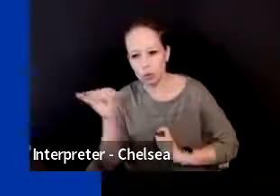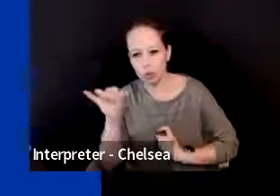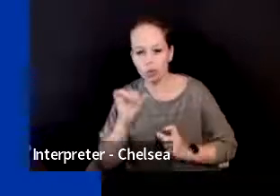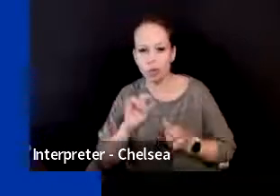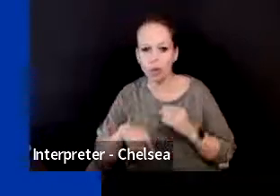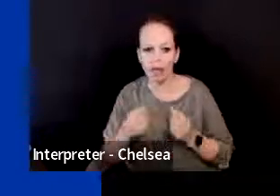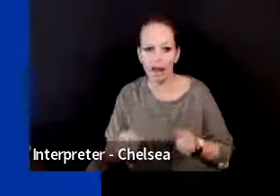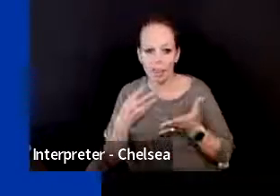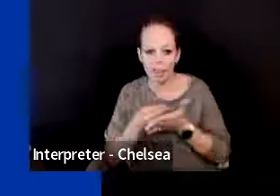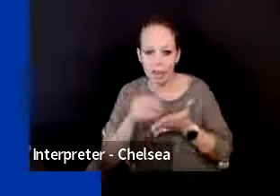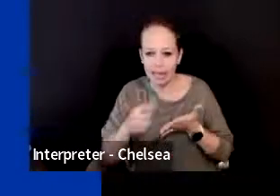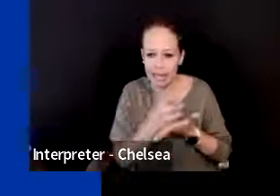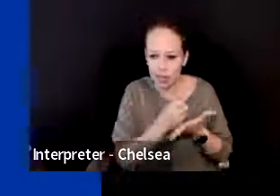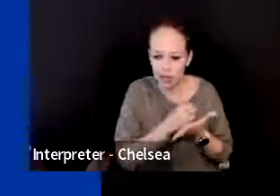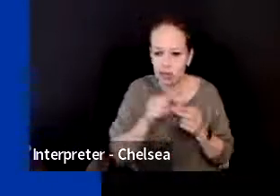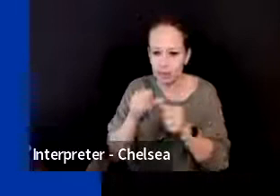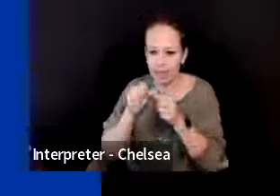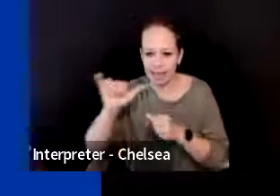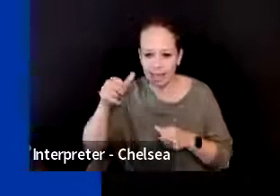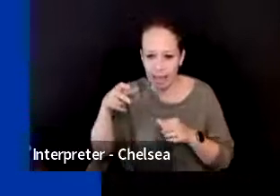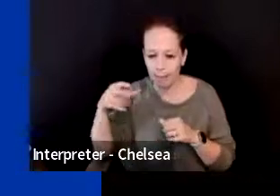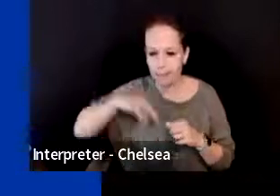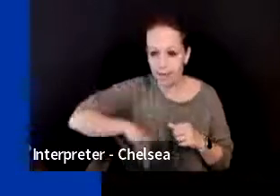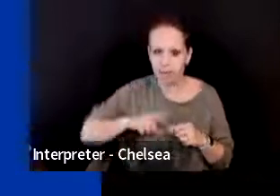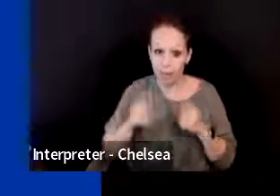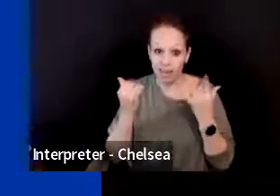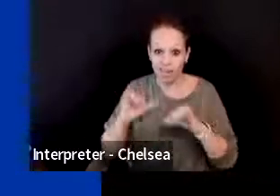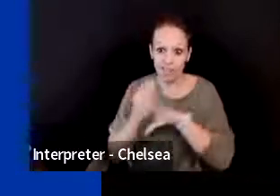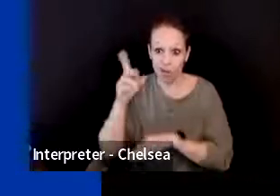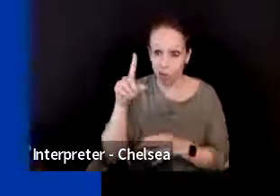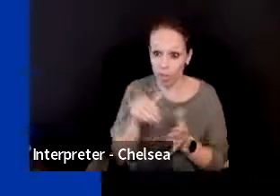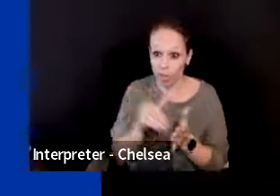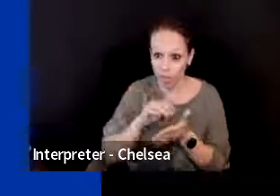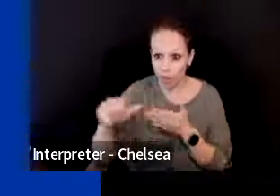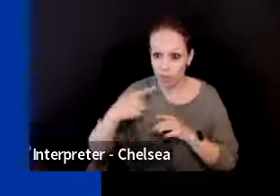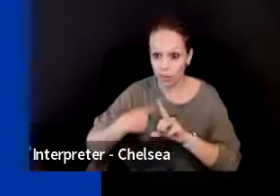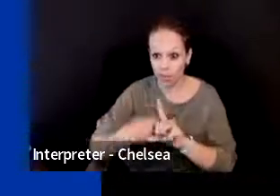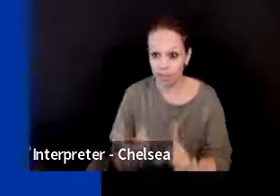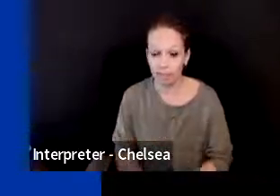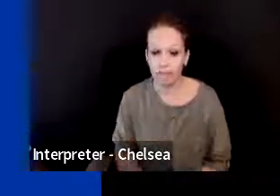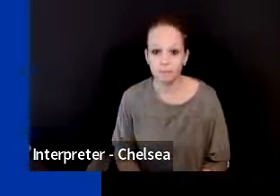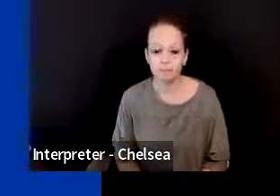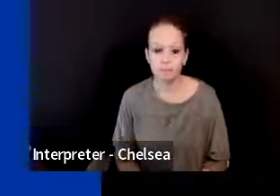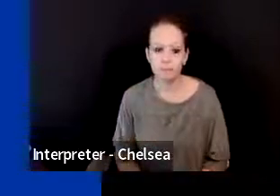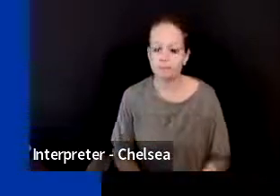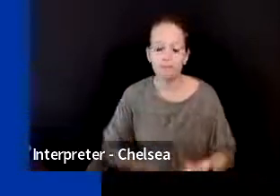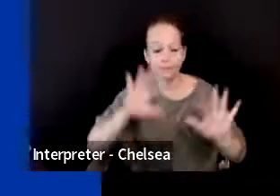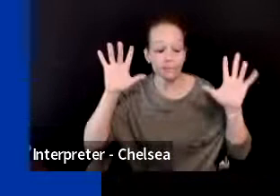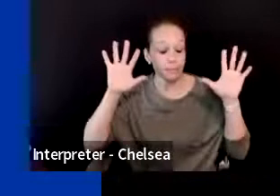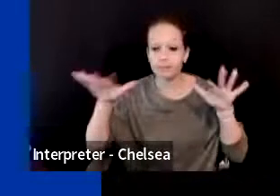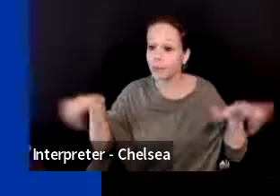much money you can earn and maintain that benefit, but it's still well over $1,000 a month. All that to say is that